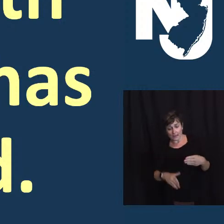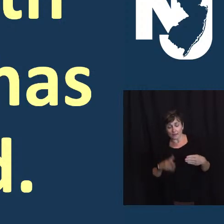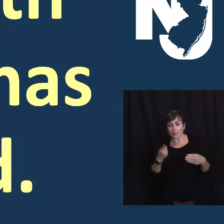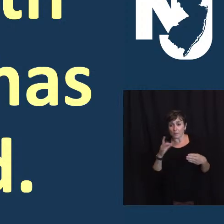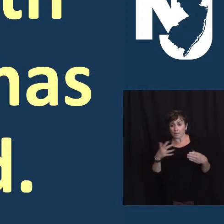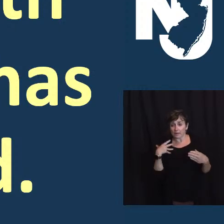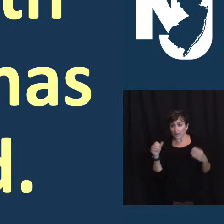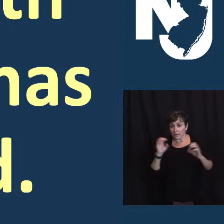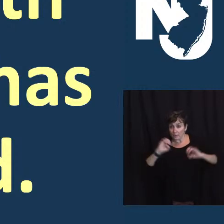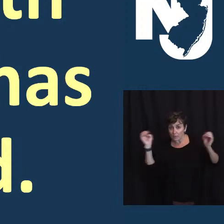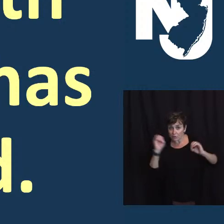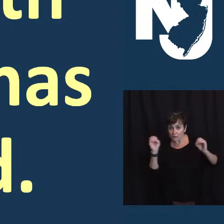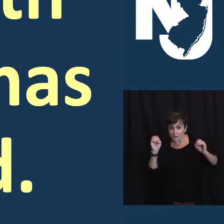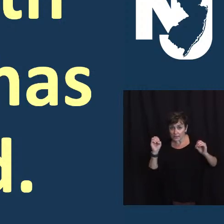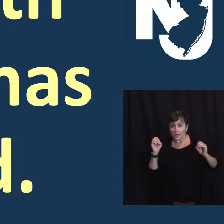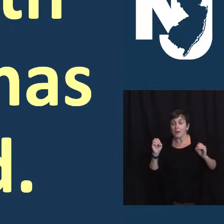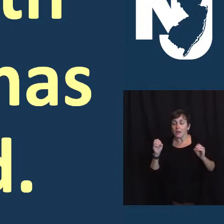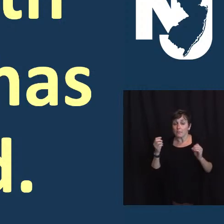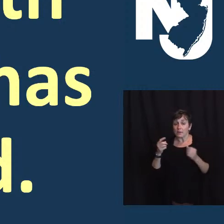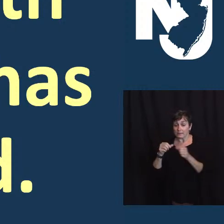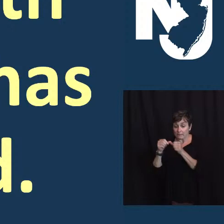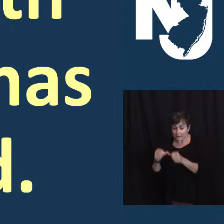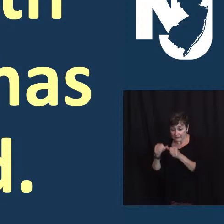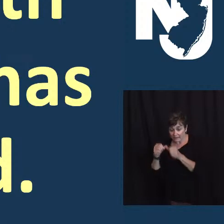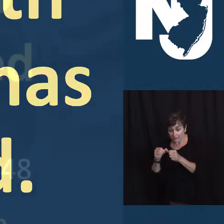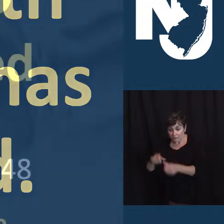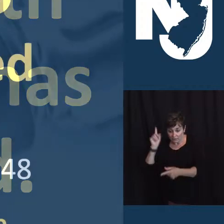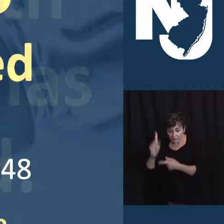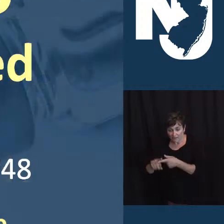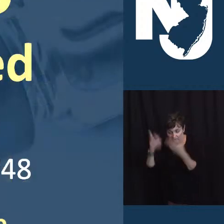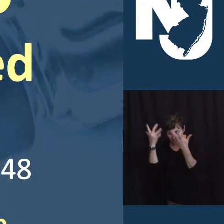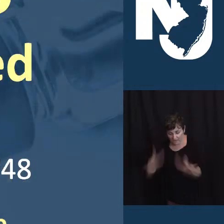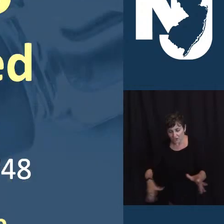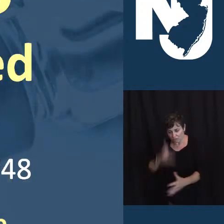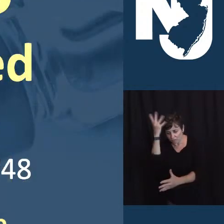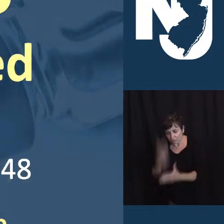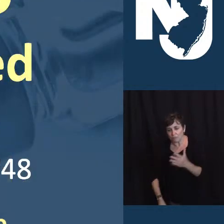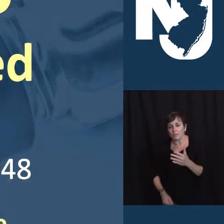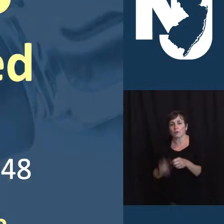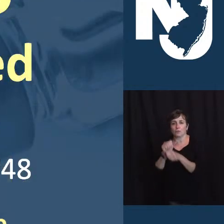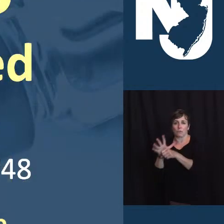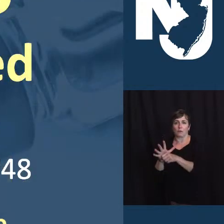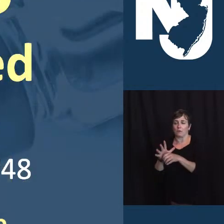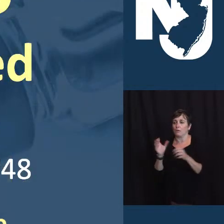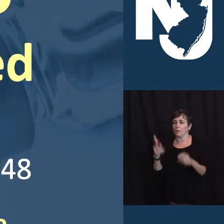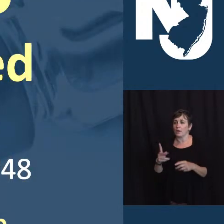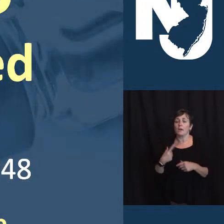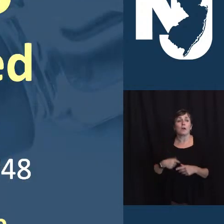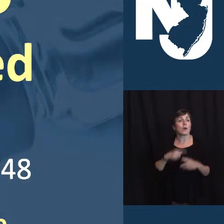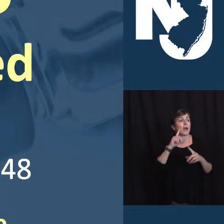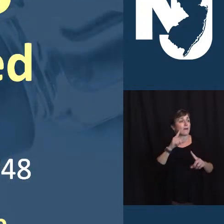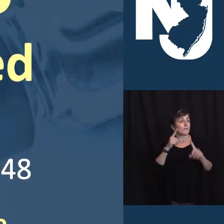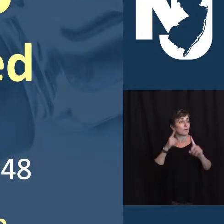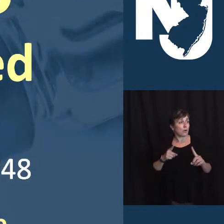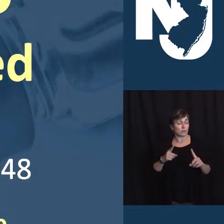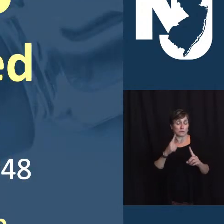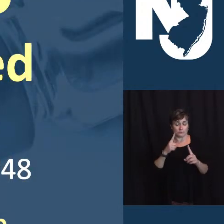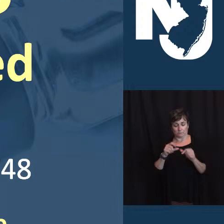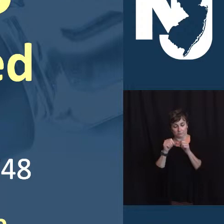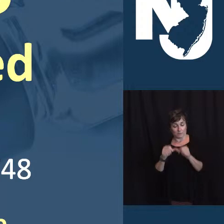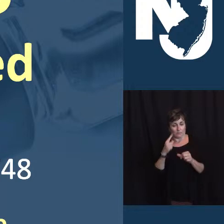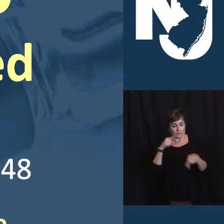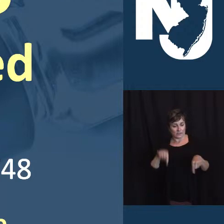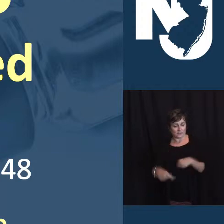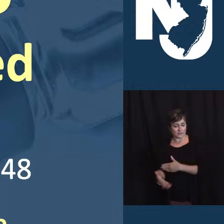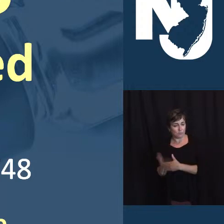of ending the pandemic continues. We still have a vaccination goal to reach. For example, as of this morning, we are